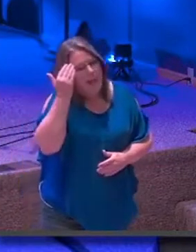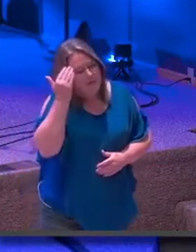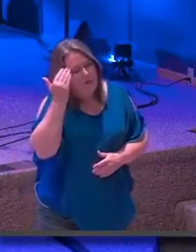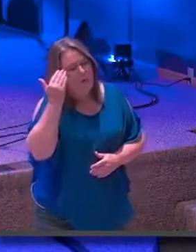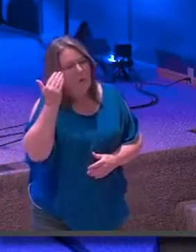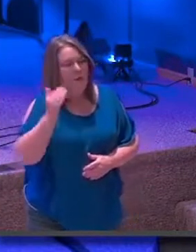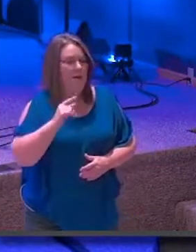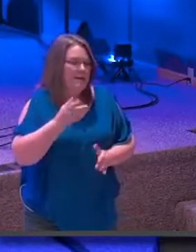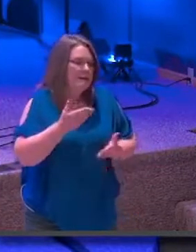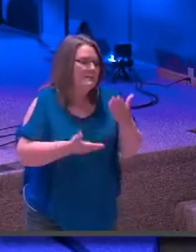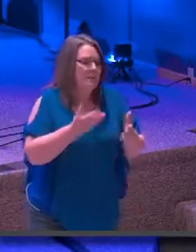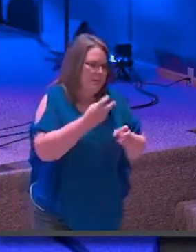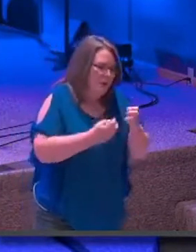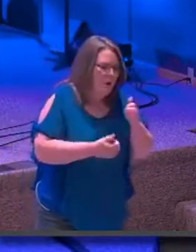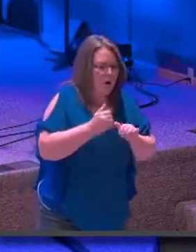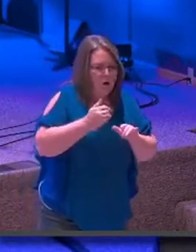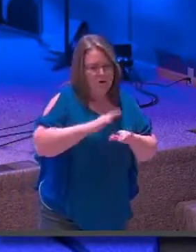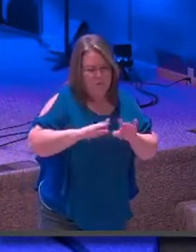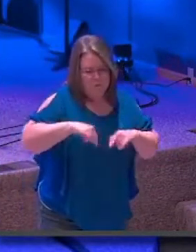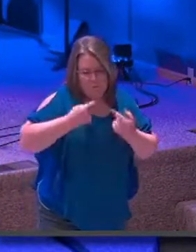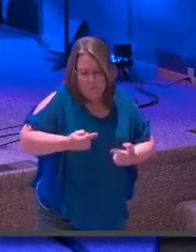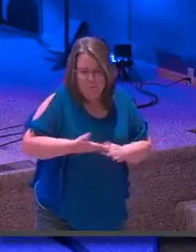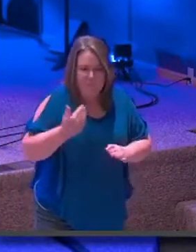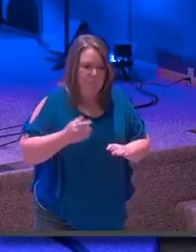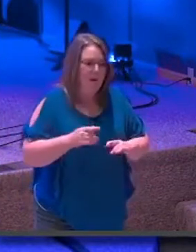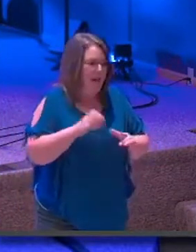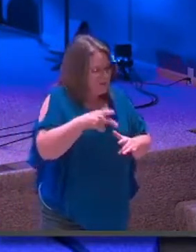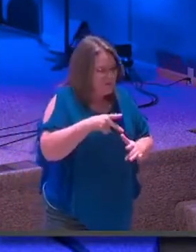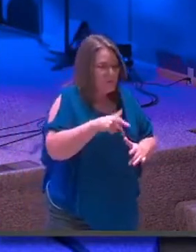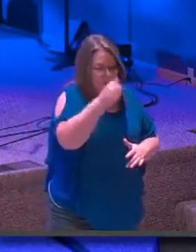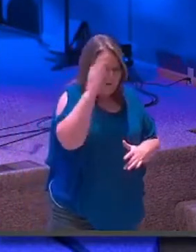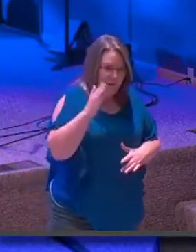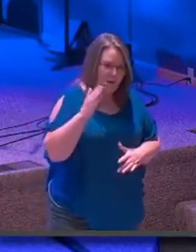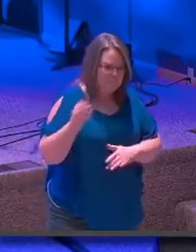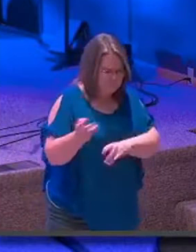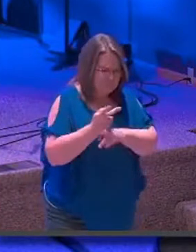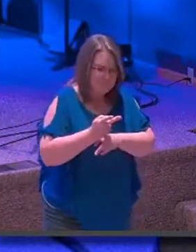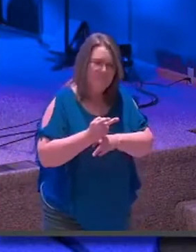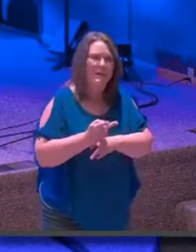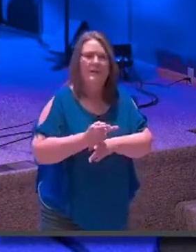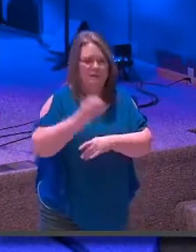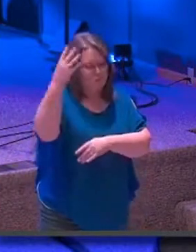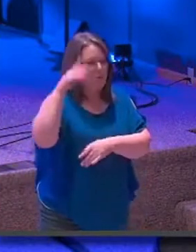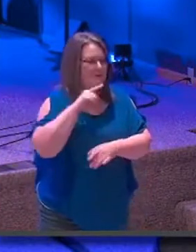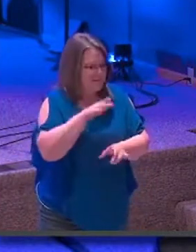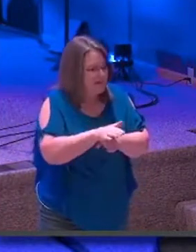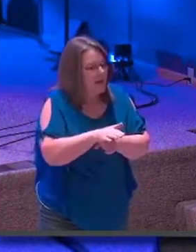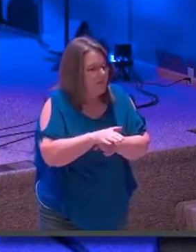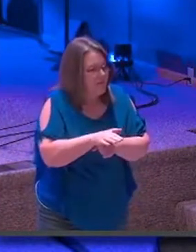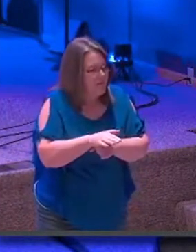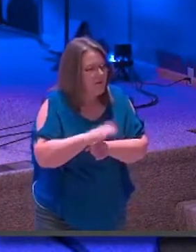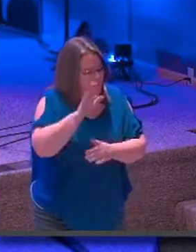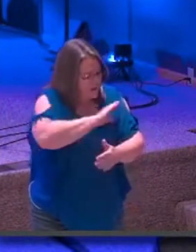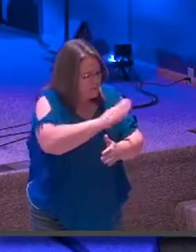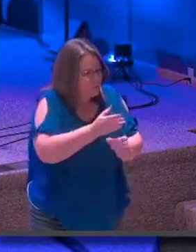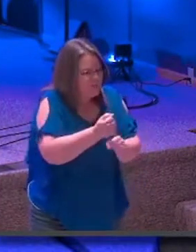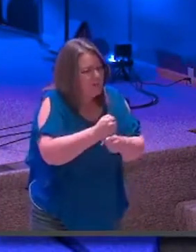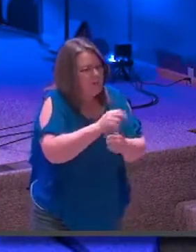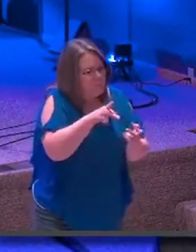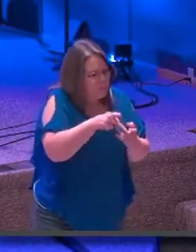maybe harder than ever, but that's okay, because God will be sufficient. His grace is sufficient, because his strength is made perfect in our